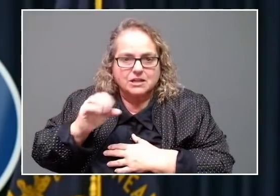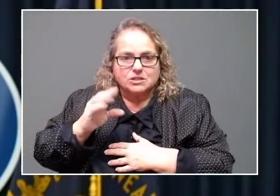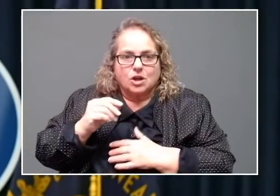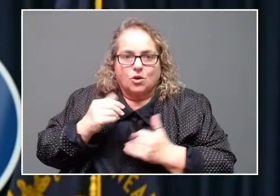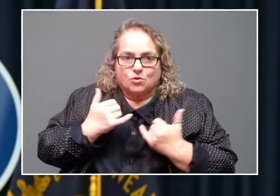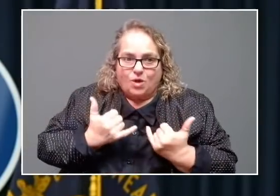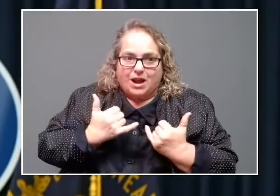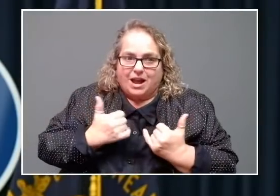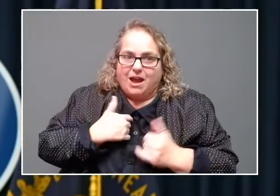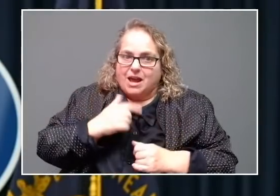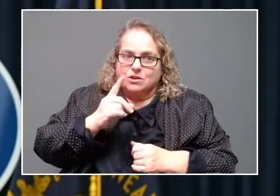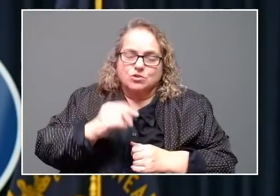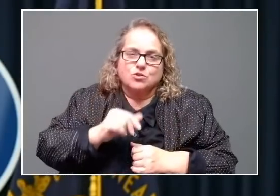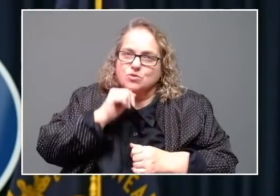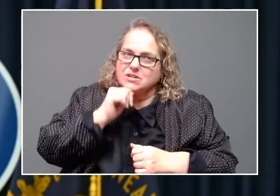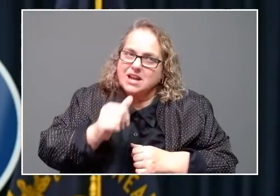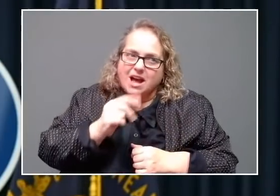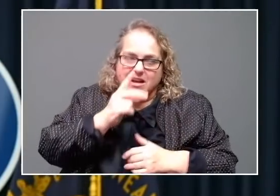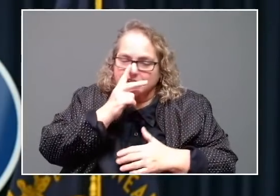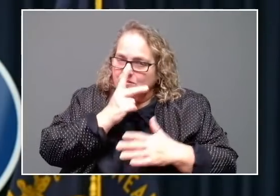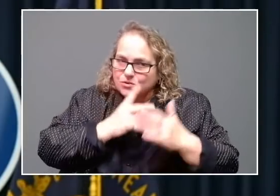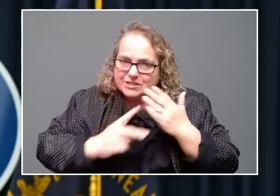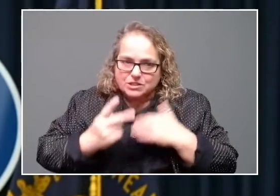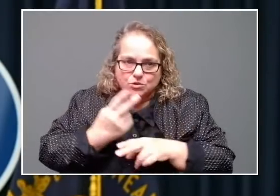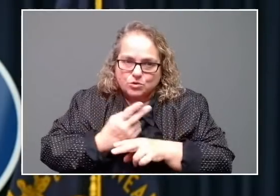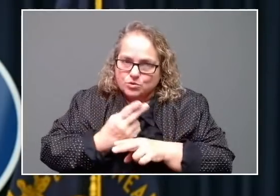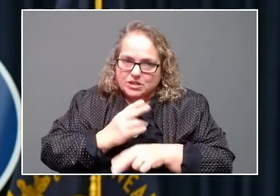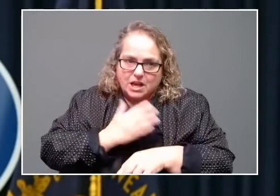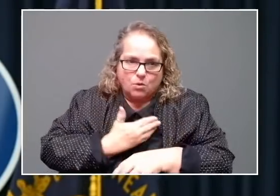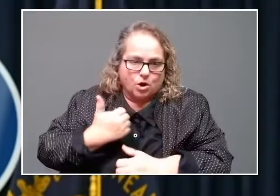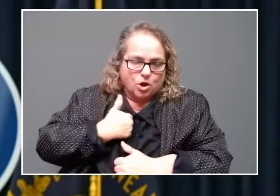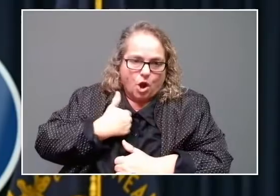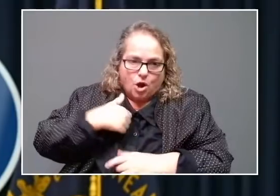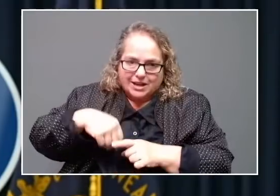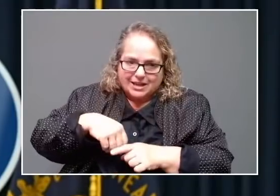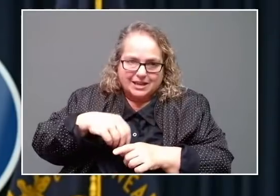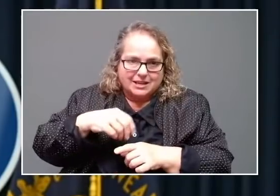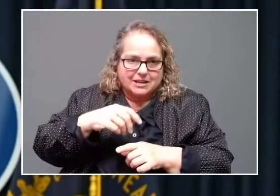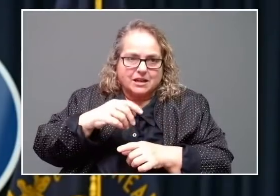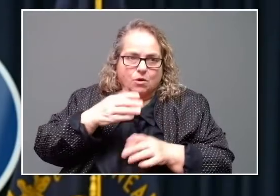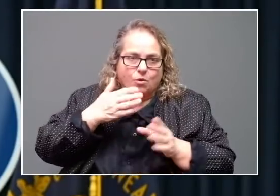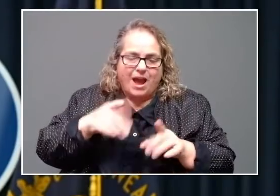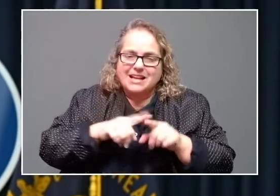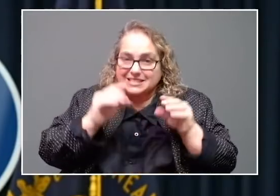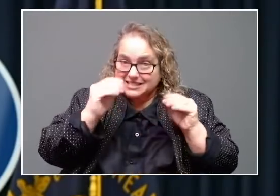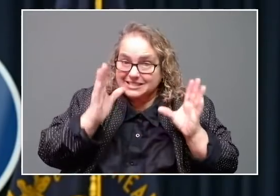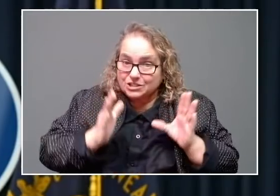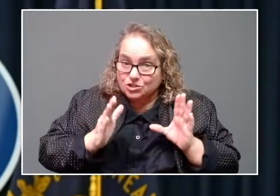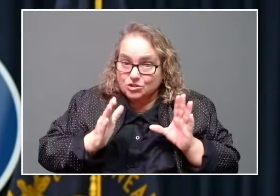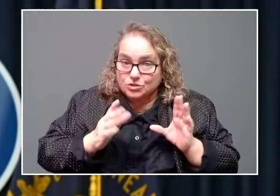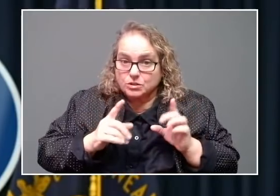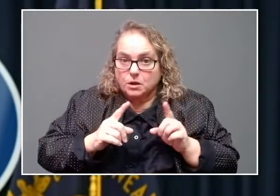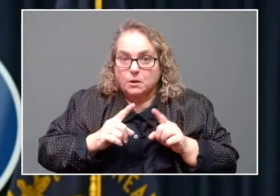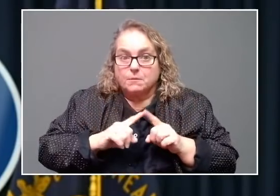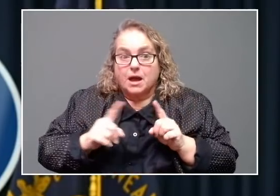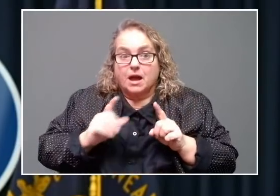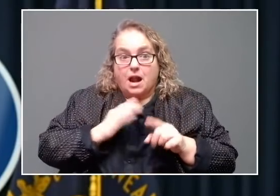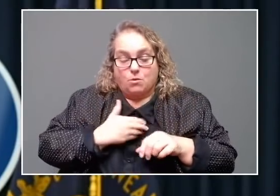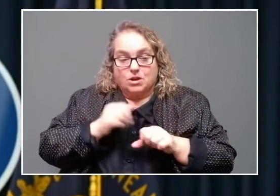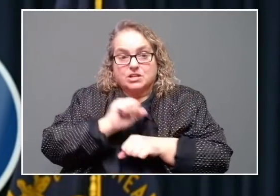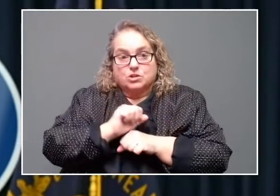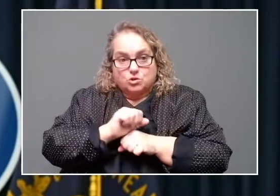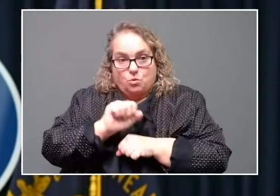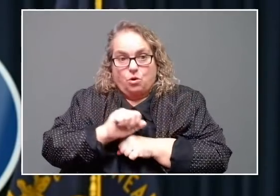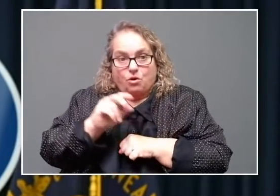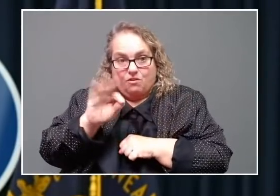do not foresee using our Guard in that manner. Certainly, our teacher workforce was already at